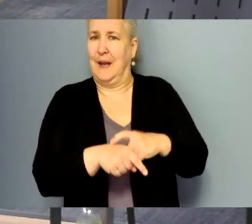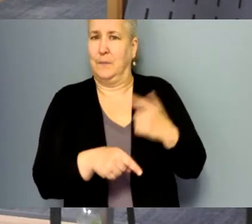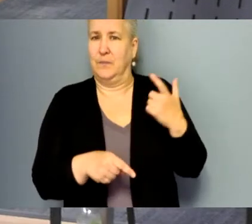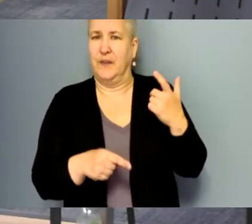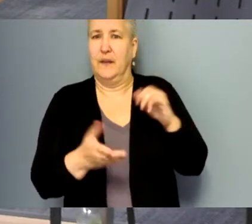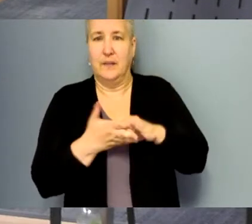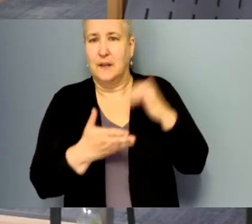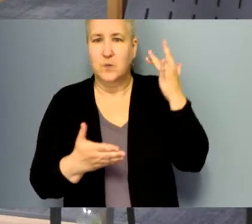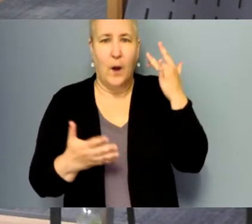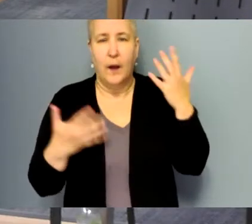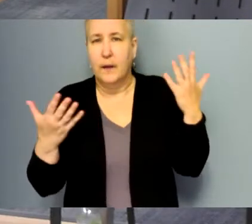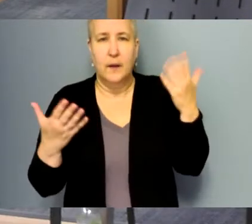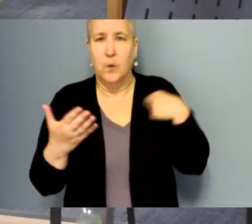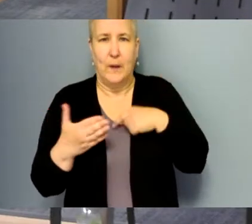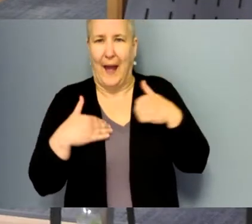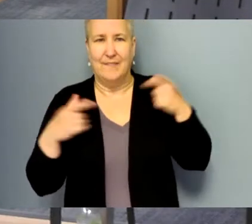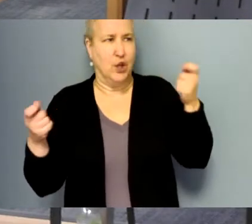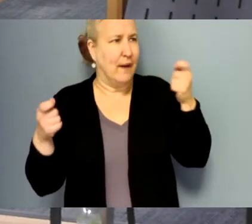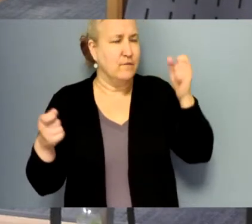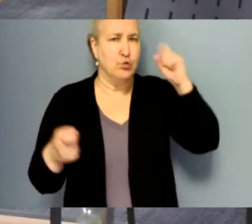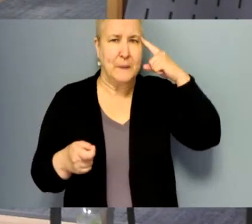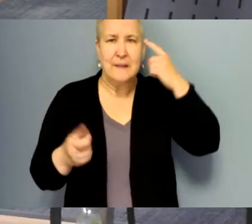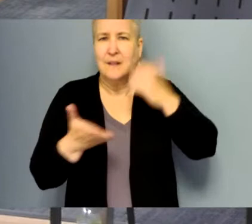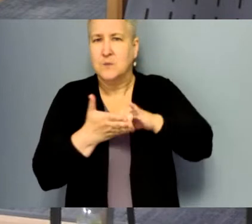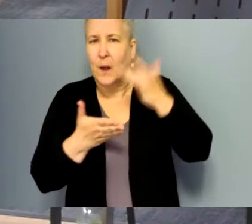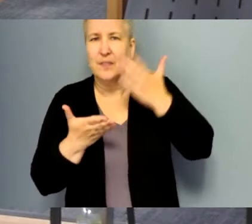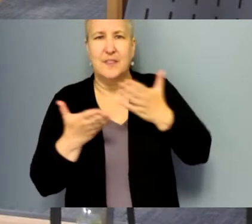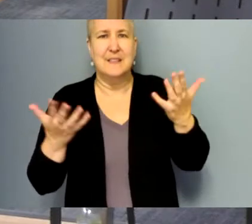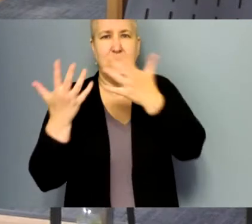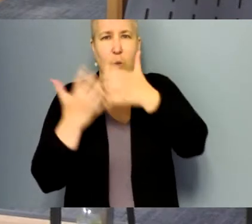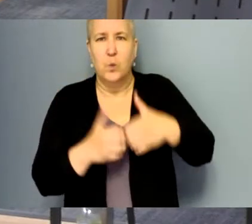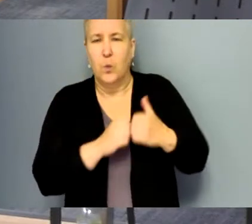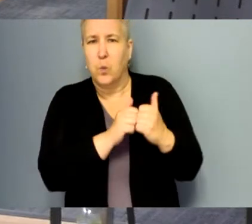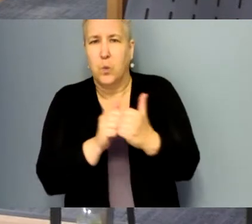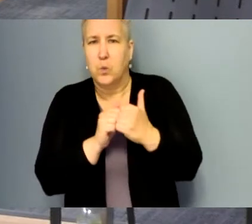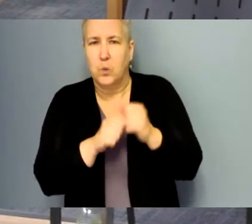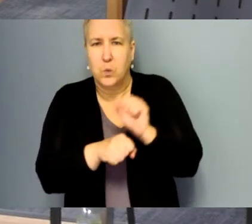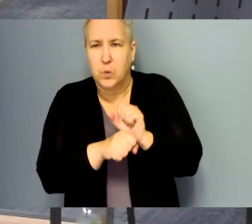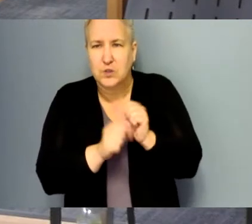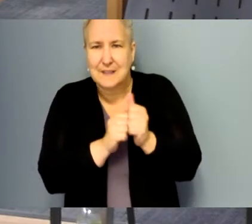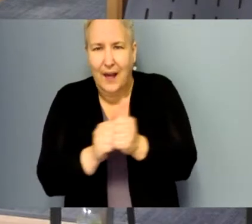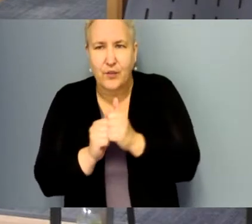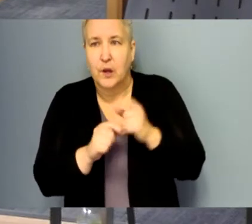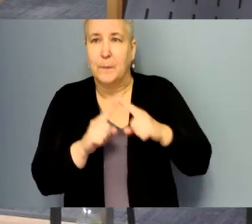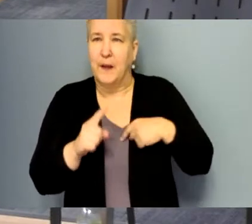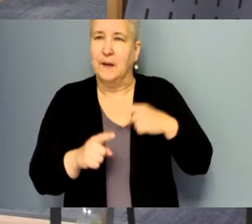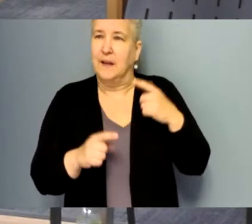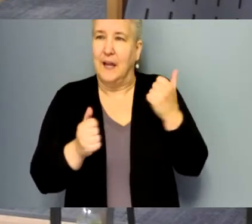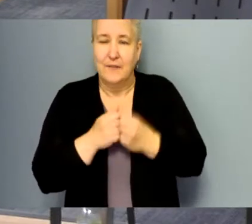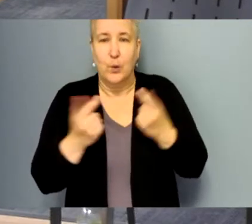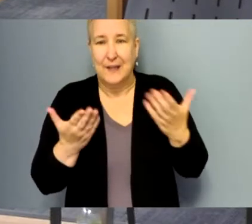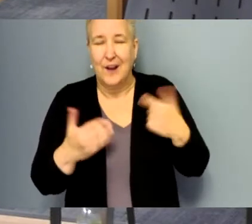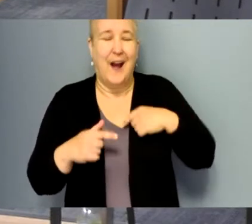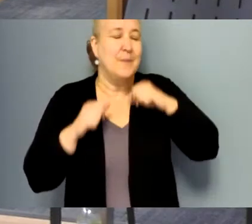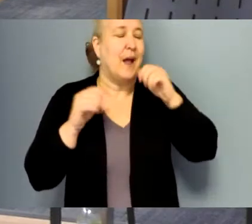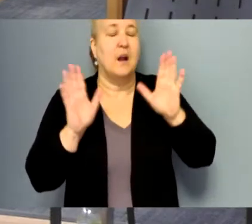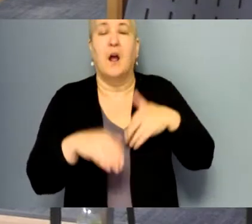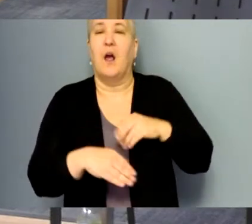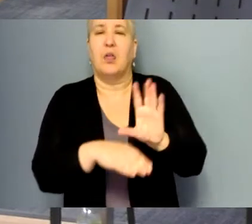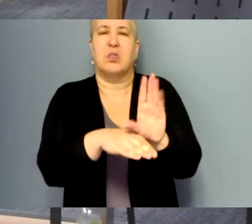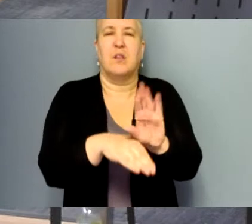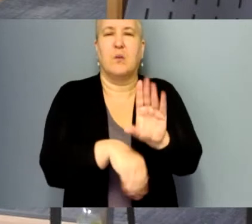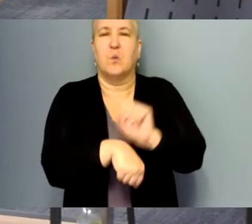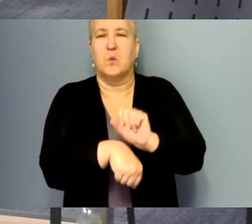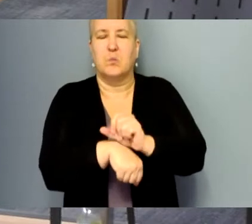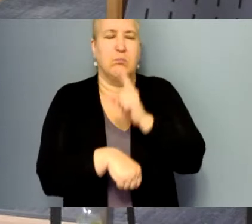why we have government, that's why things work together. But I'm hoping that, everyone here, I'm not disparaging any work that you do.